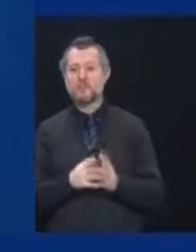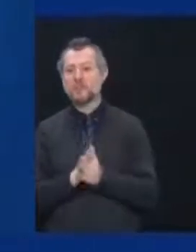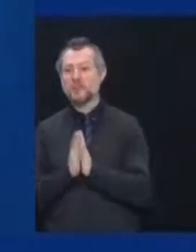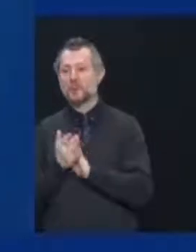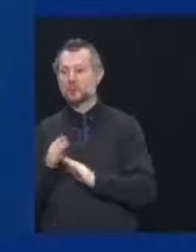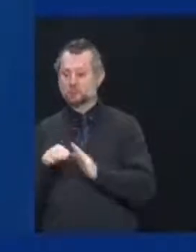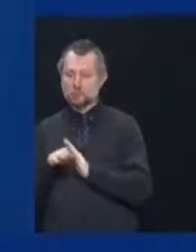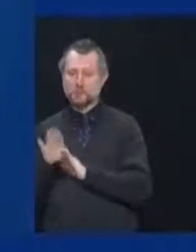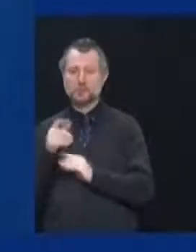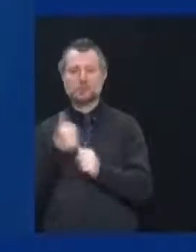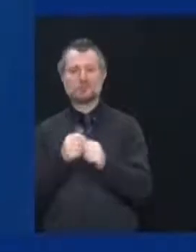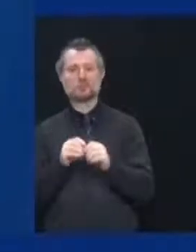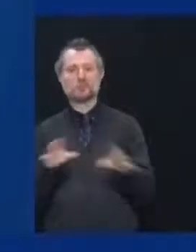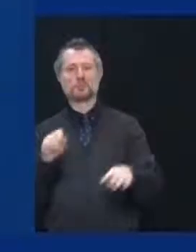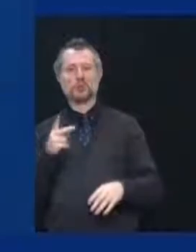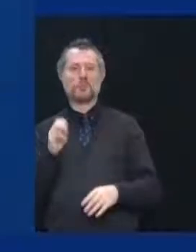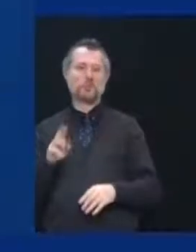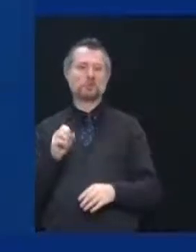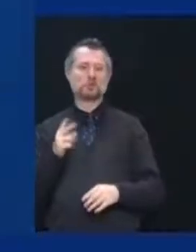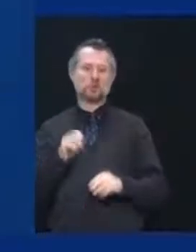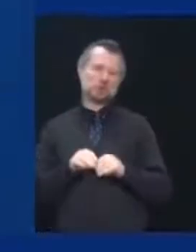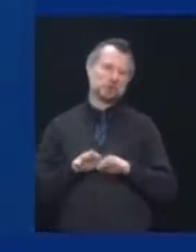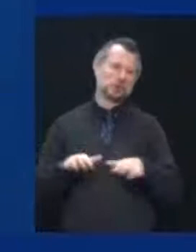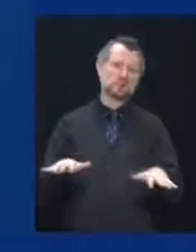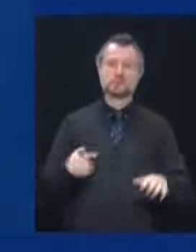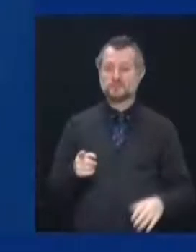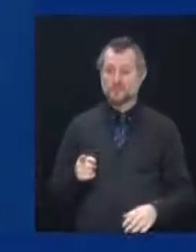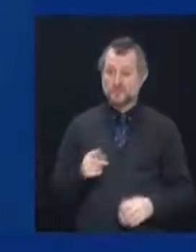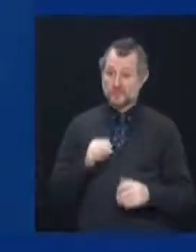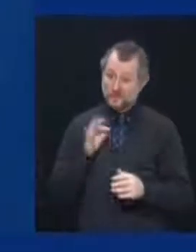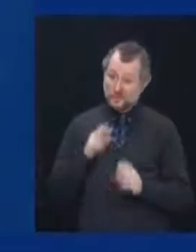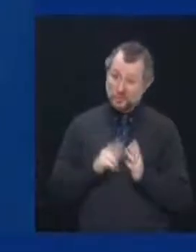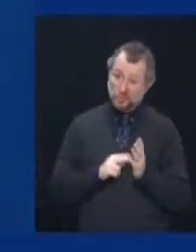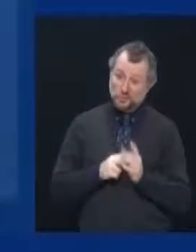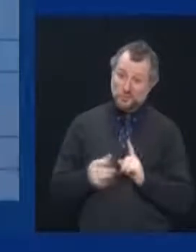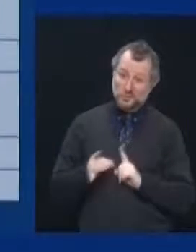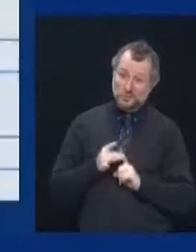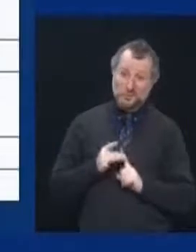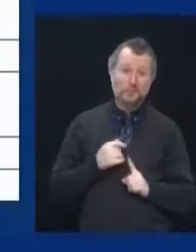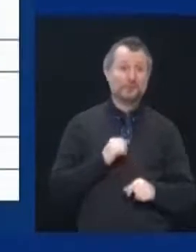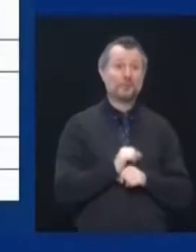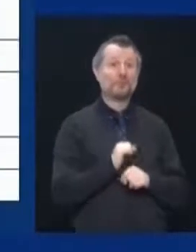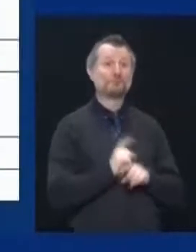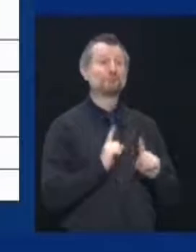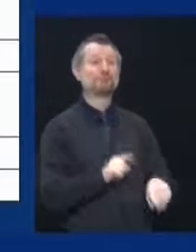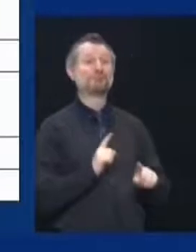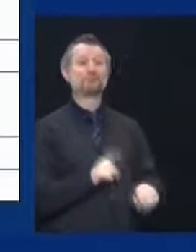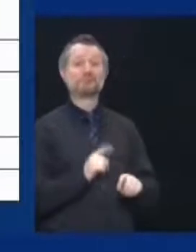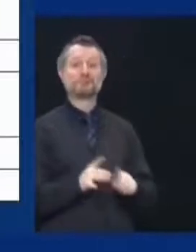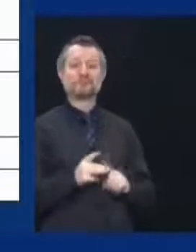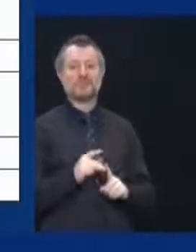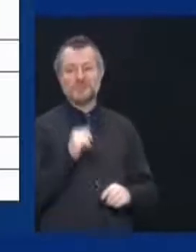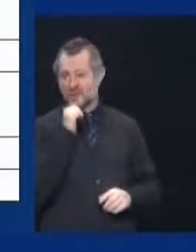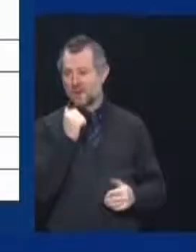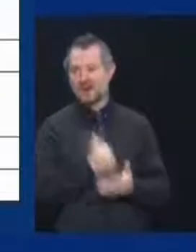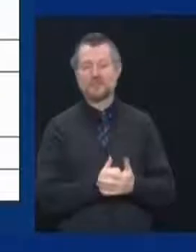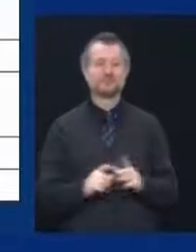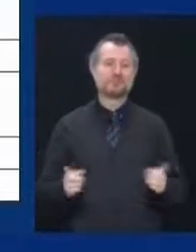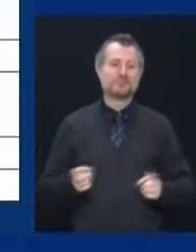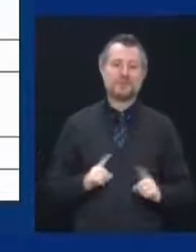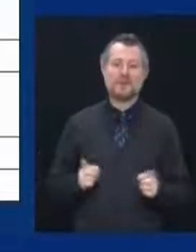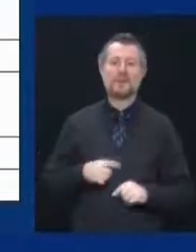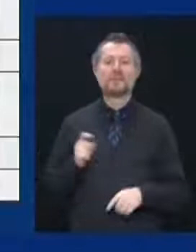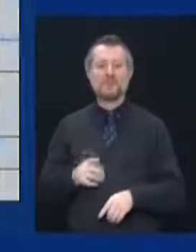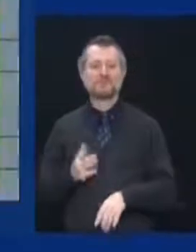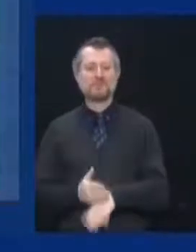has COVID. You don't help people that way. So we have to do a better job when it comes to this.